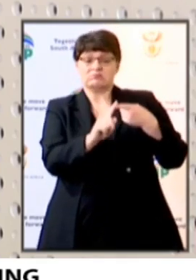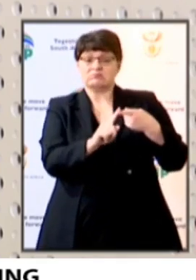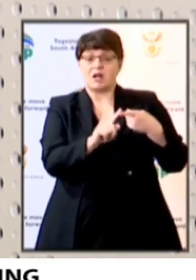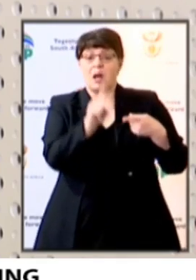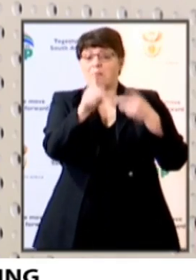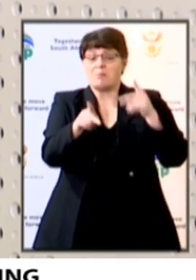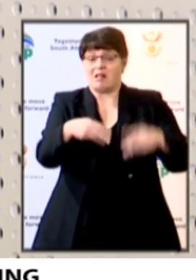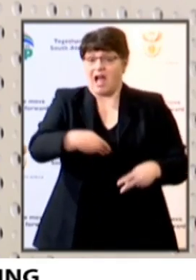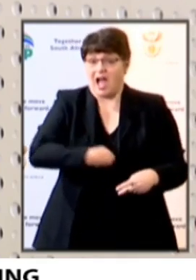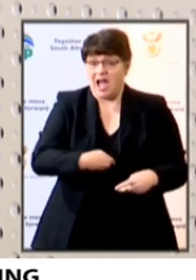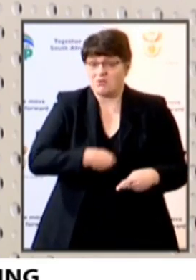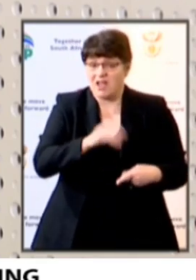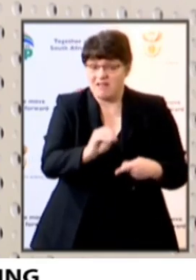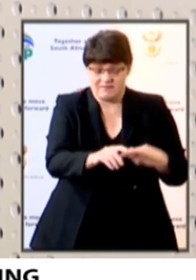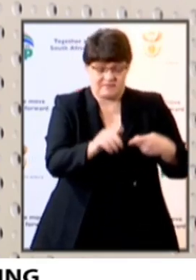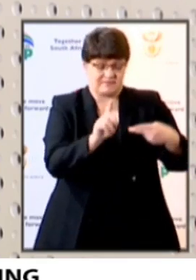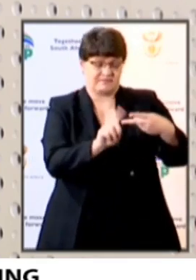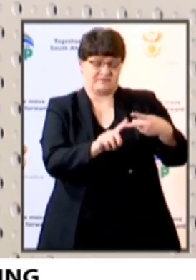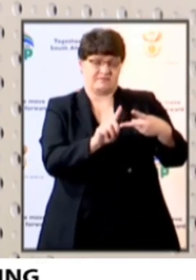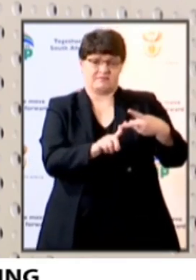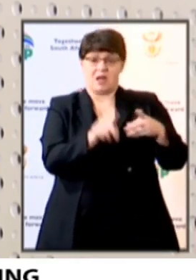exposed poverty,